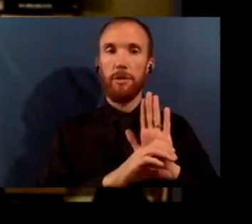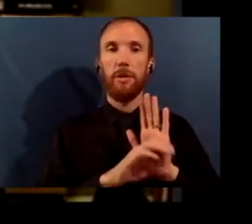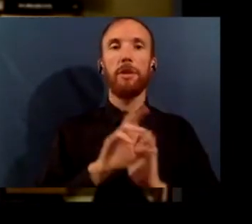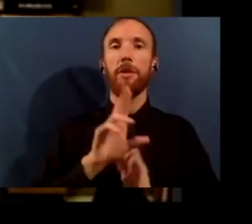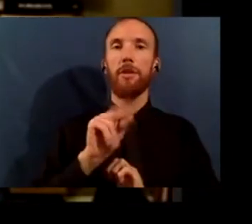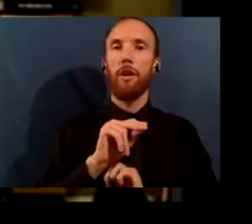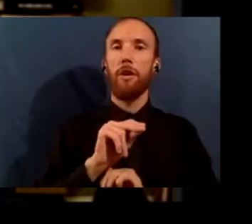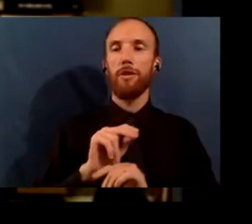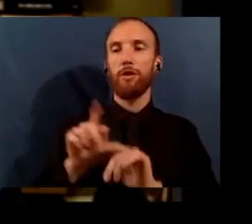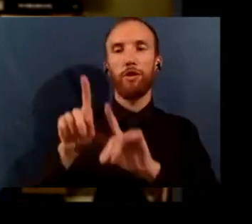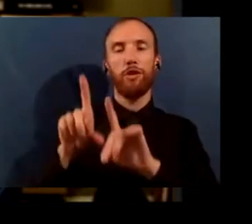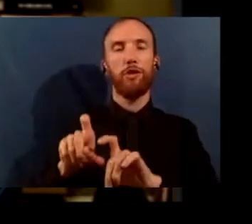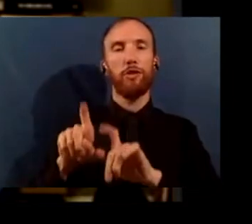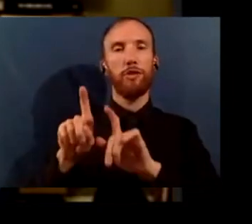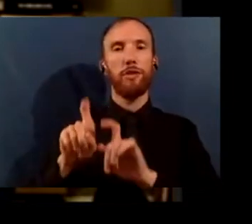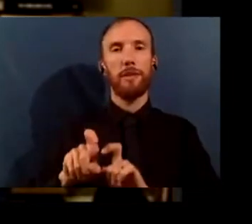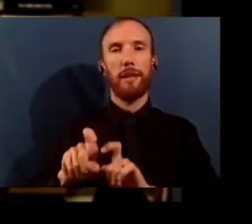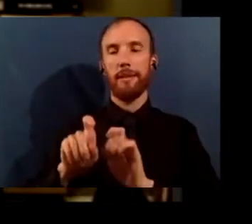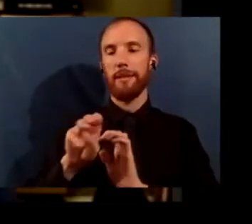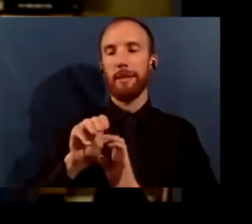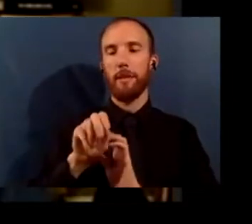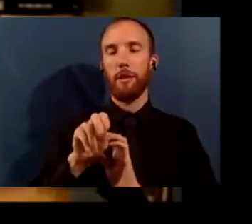a country based on its budget.